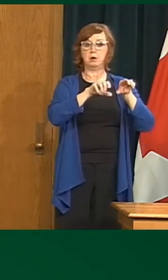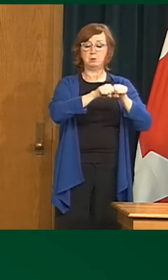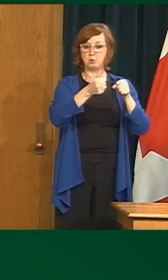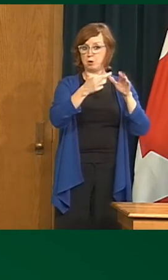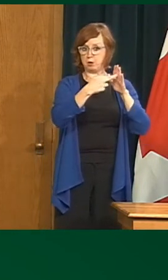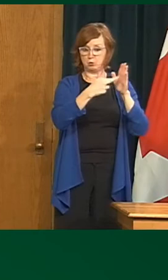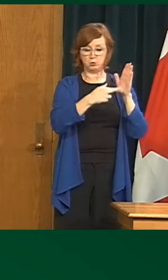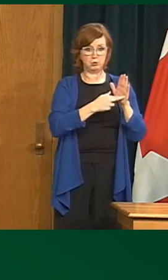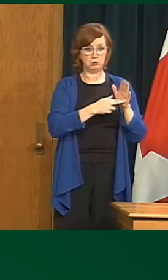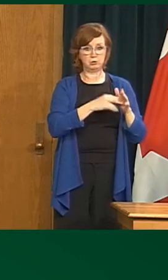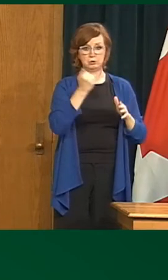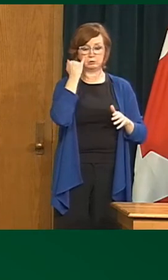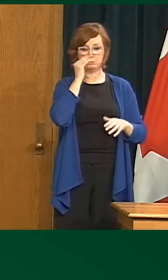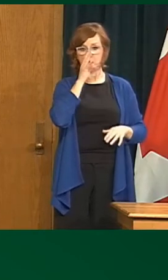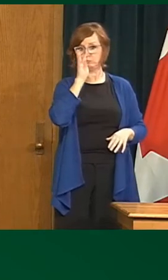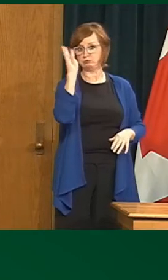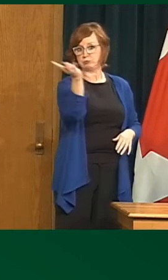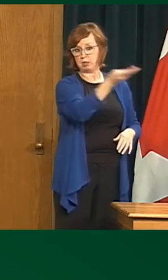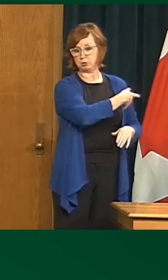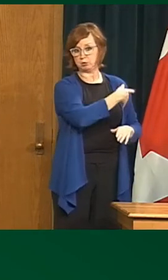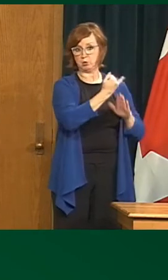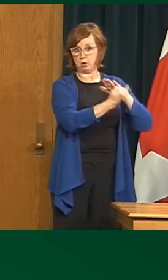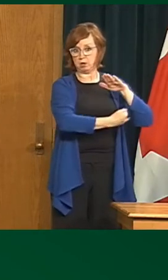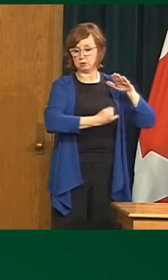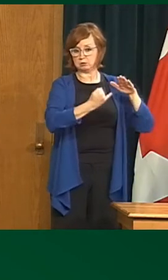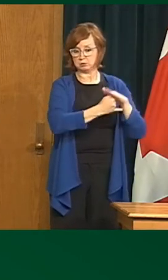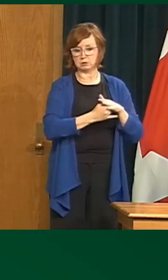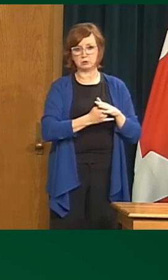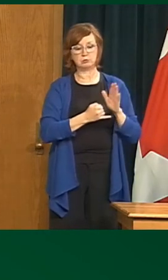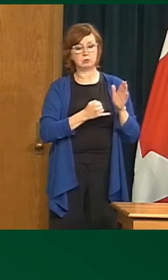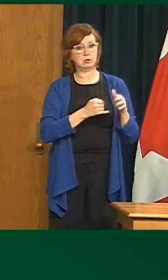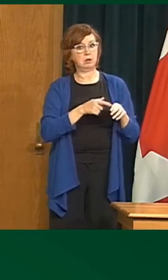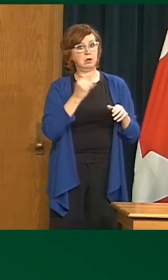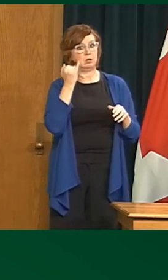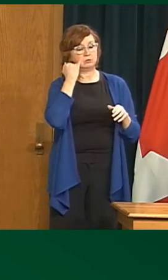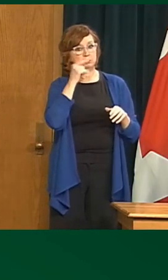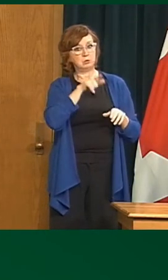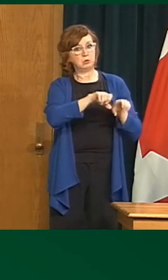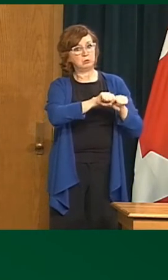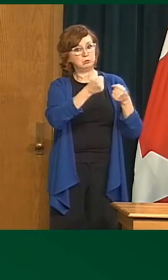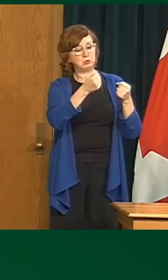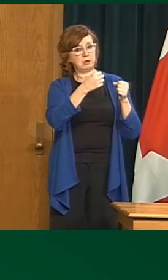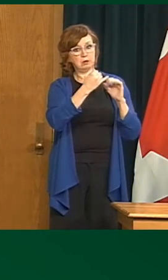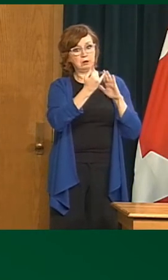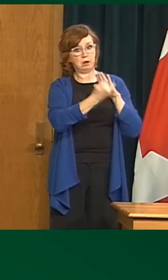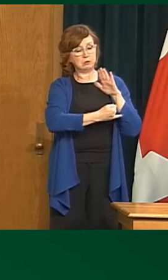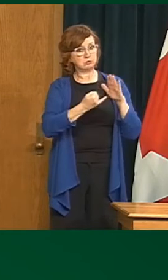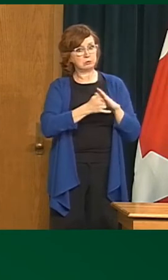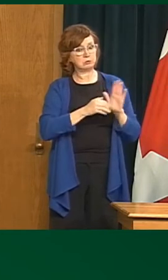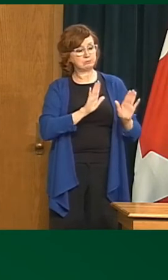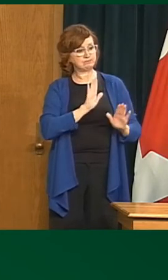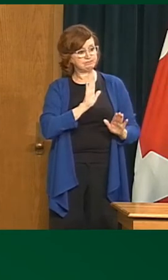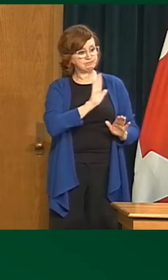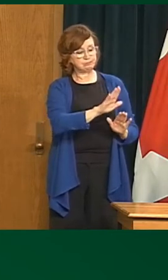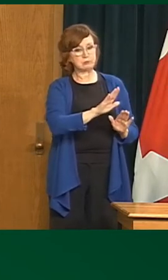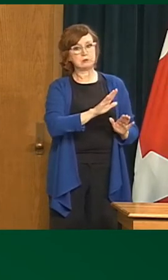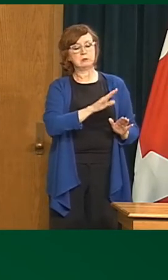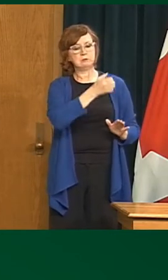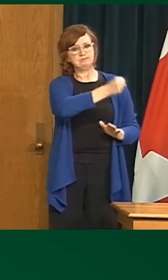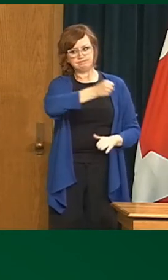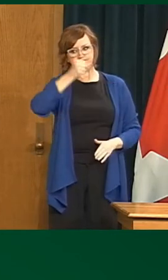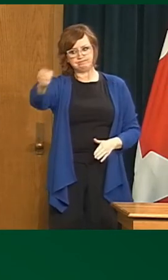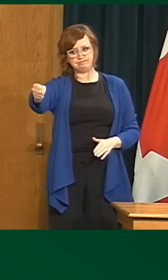community, whether it's a self-isolation center or trailer or RV that we've put in place. It's for those individuals